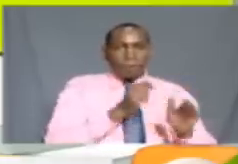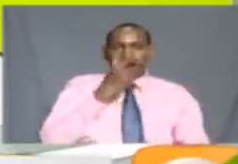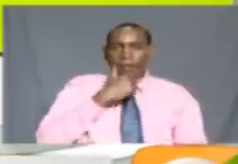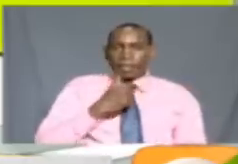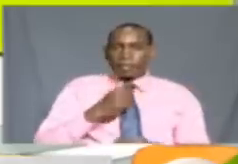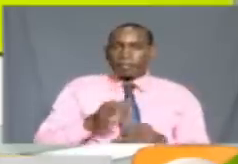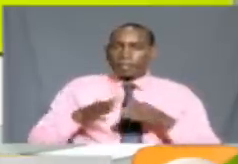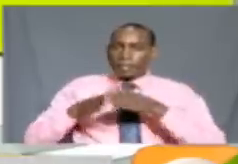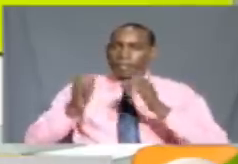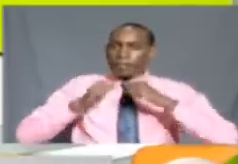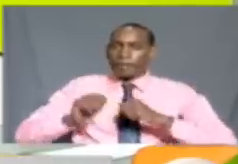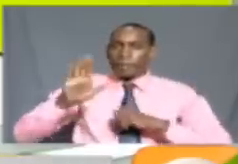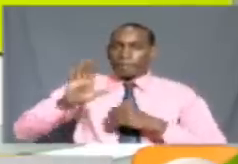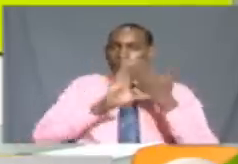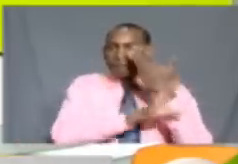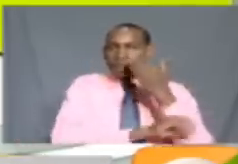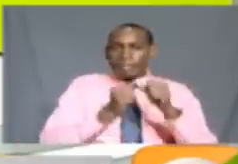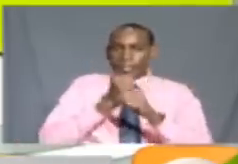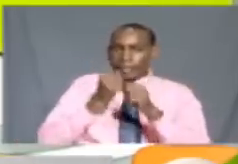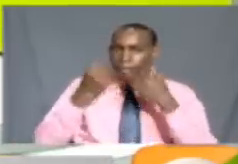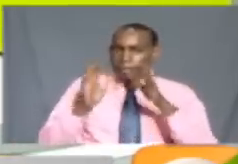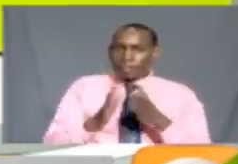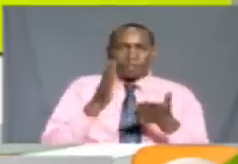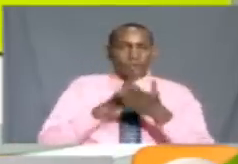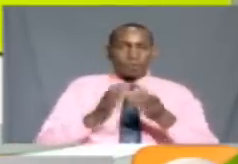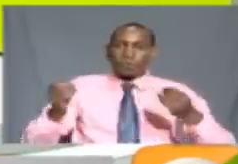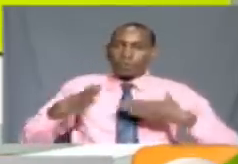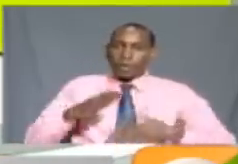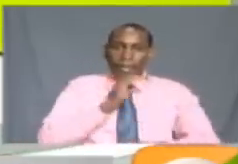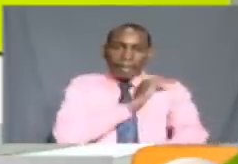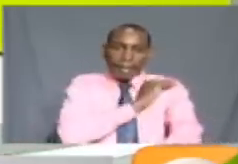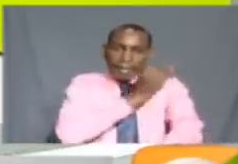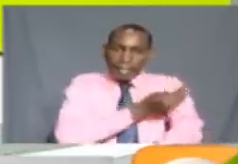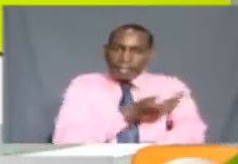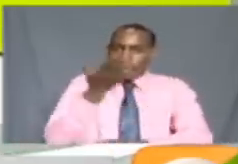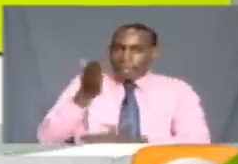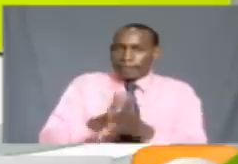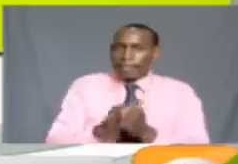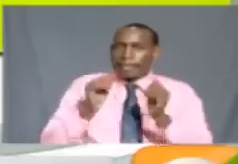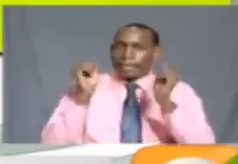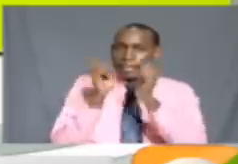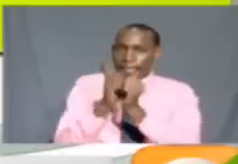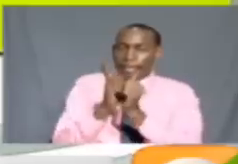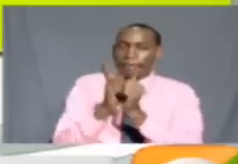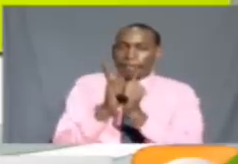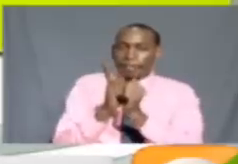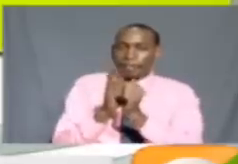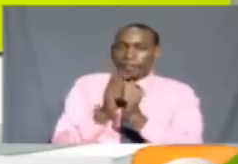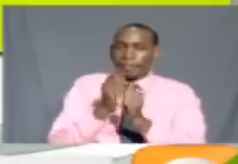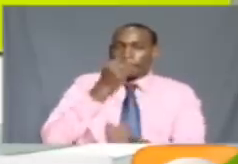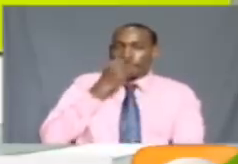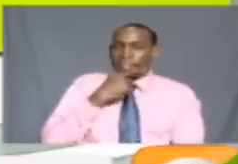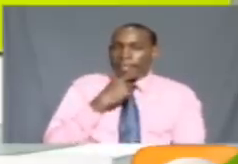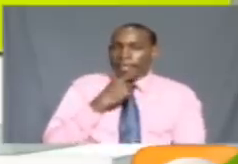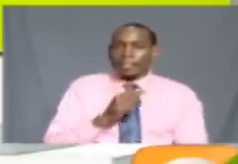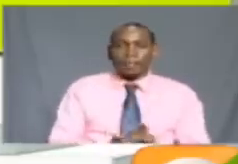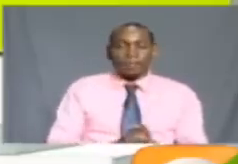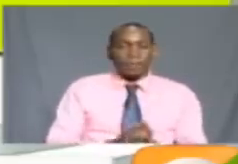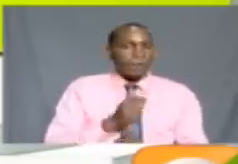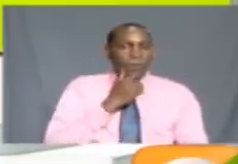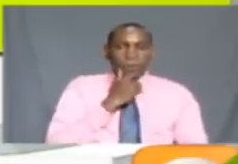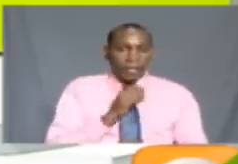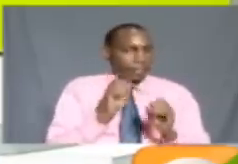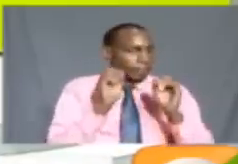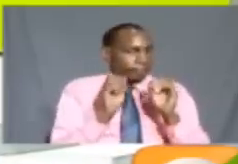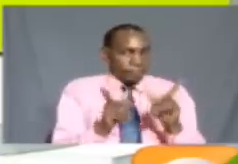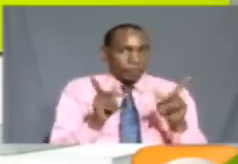consent, 5 countries have done that. This was a shocker. Nigeria is at 11 years. And you're wondering,